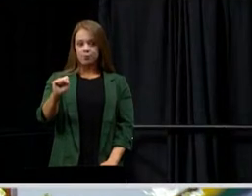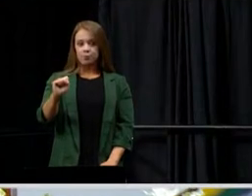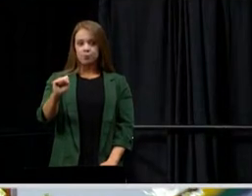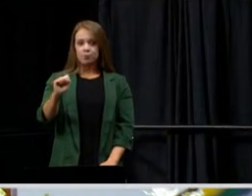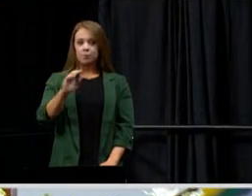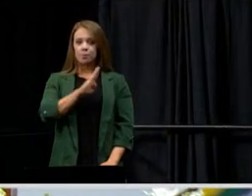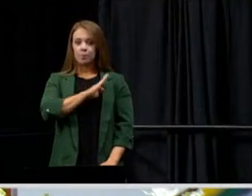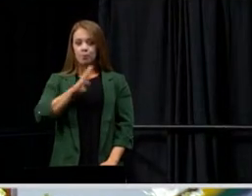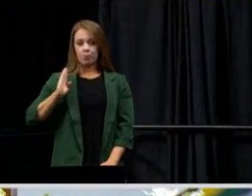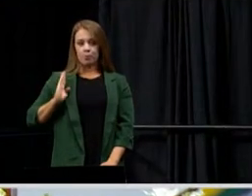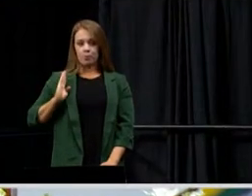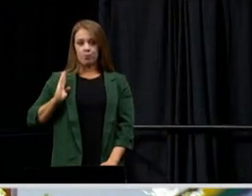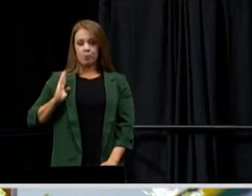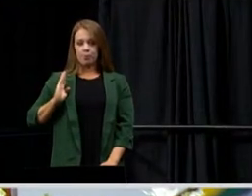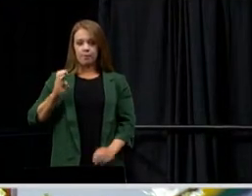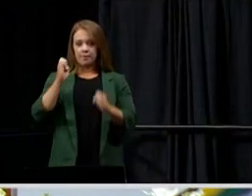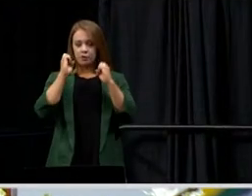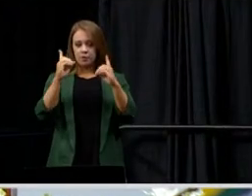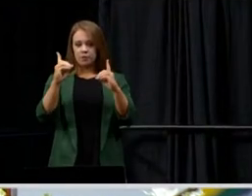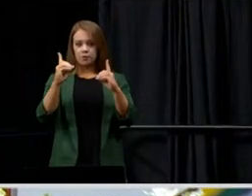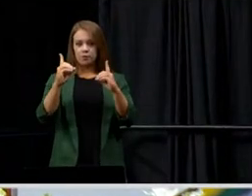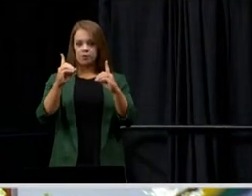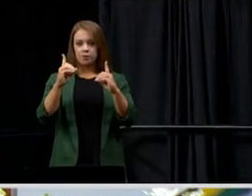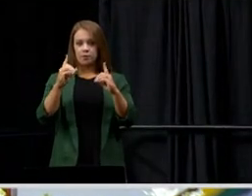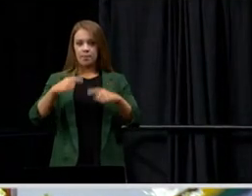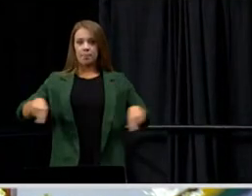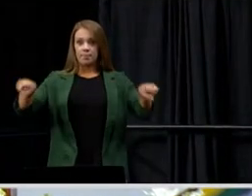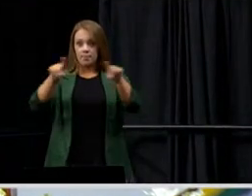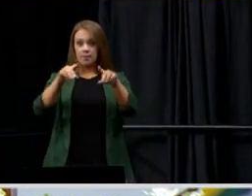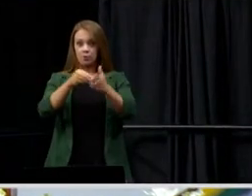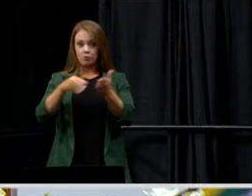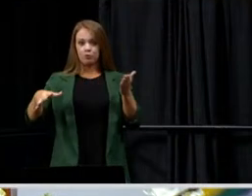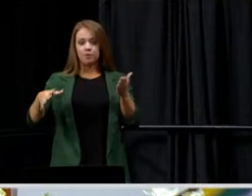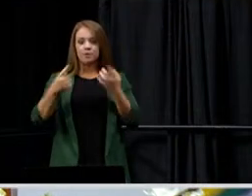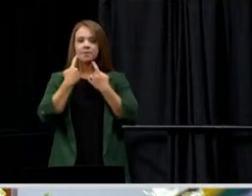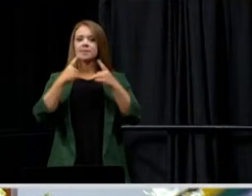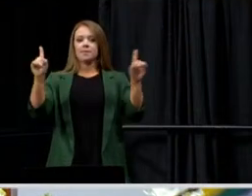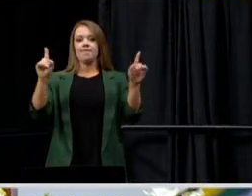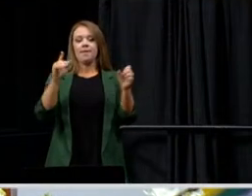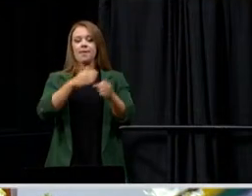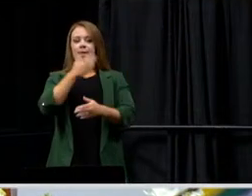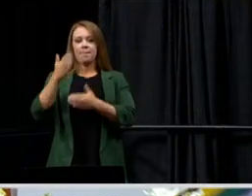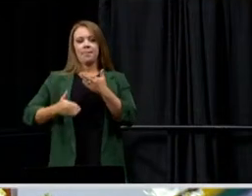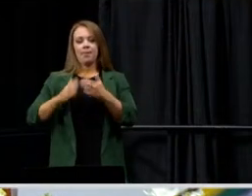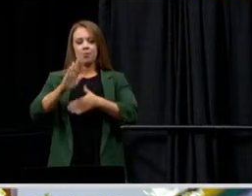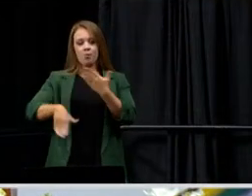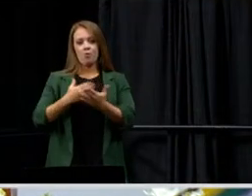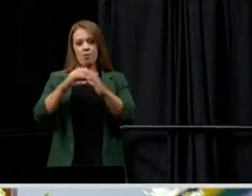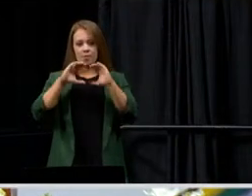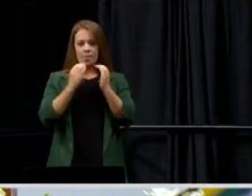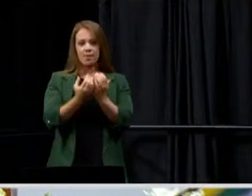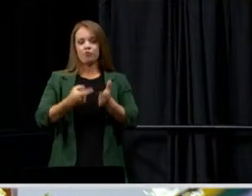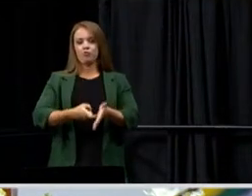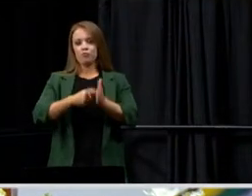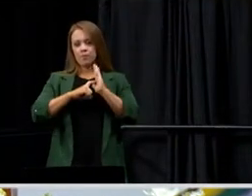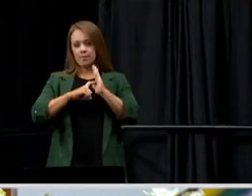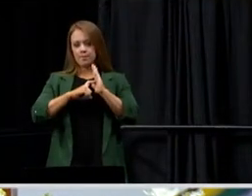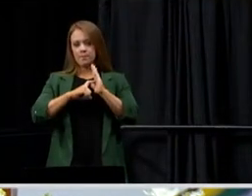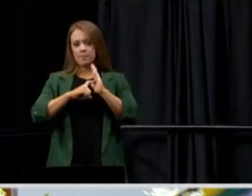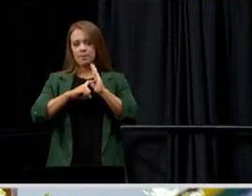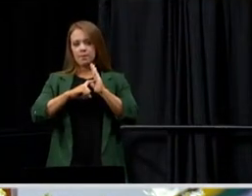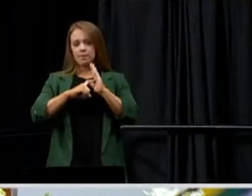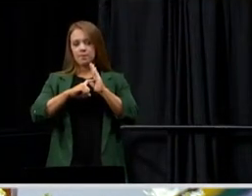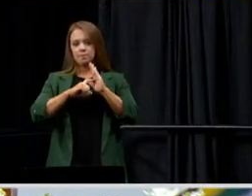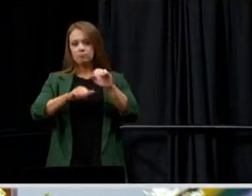Schools Board of Education, these students have successfully completed all courses and criteria set